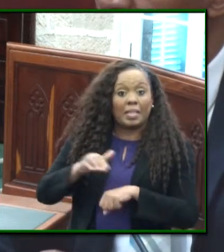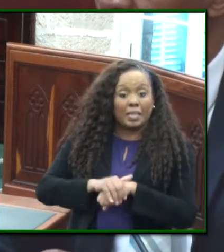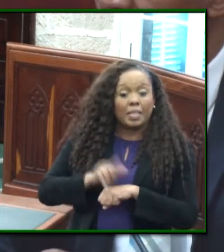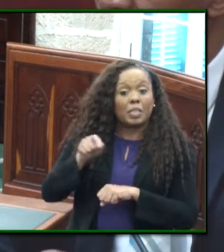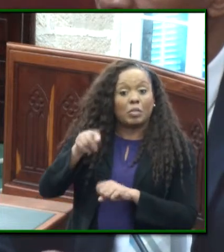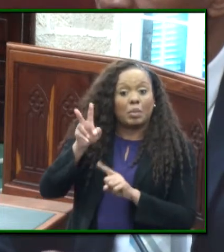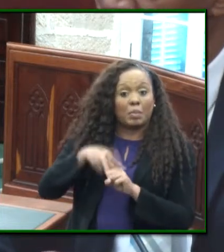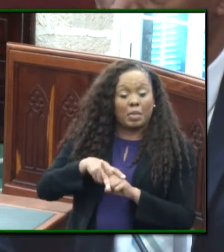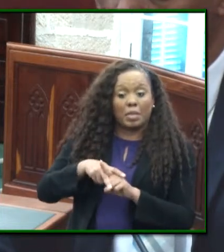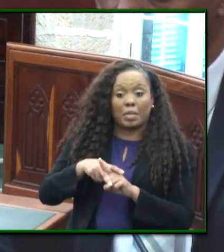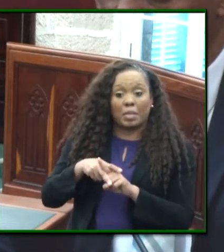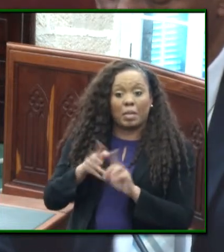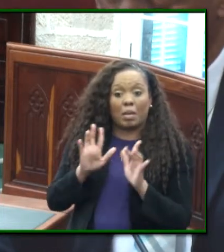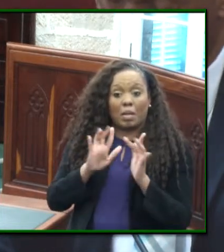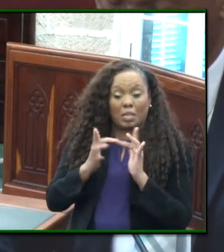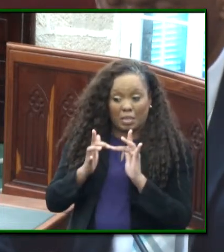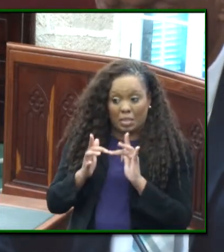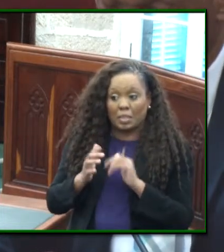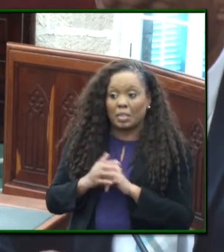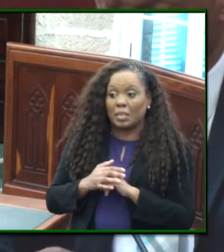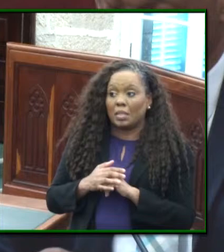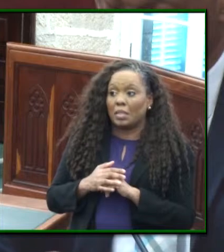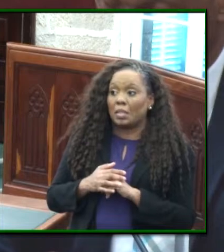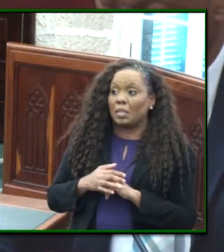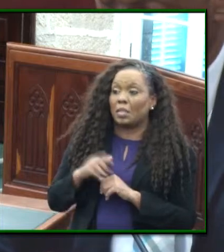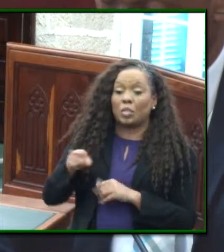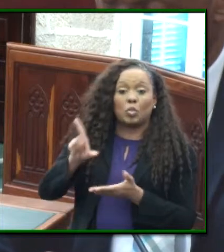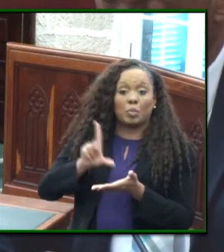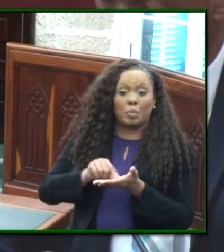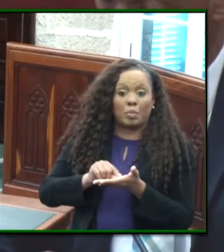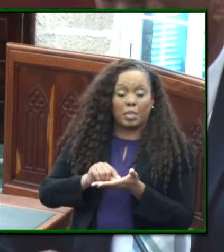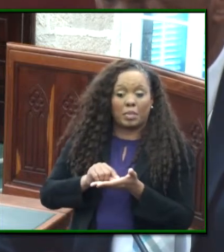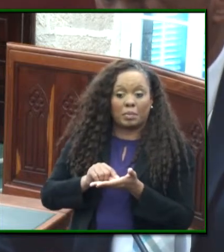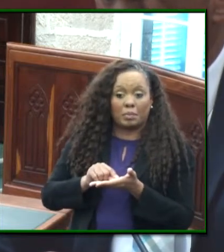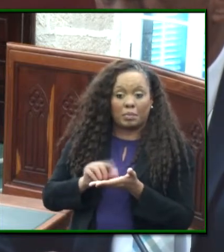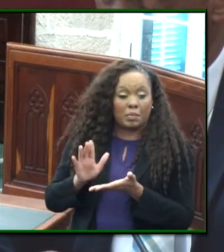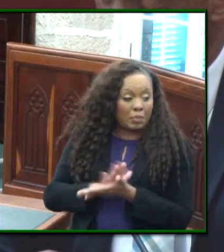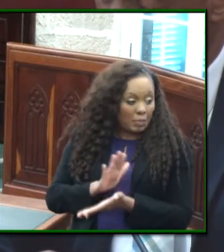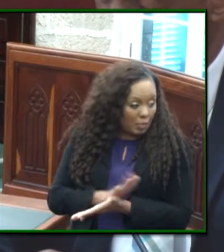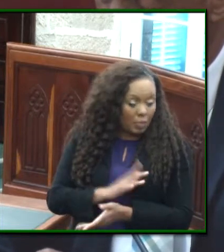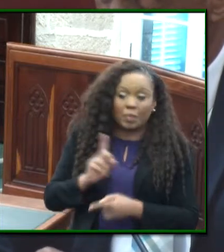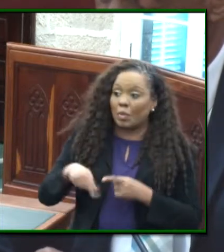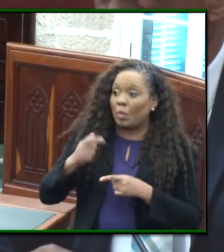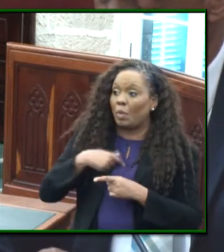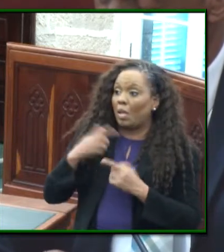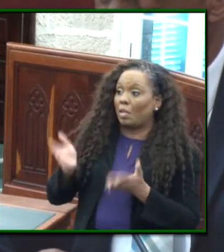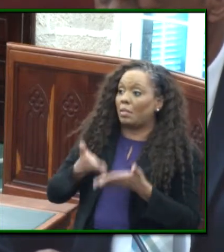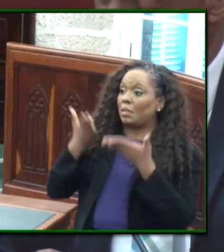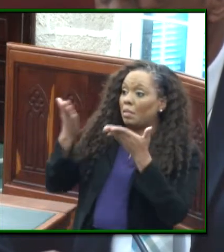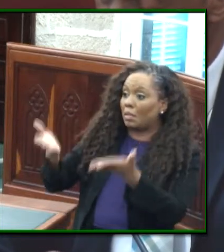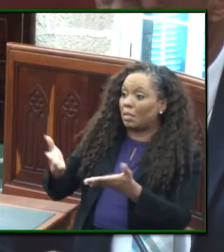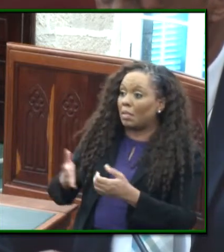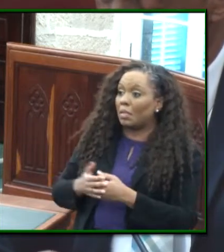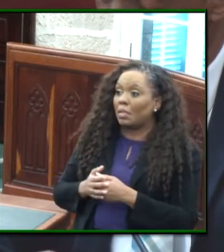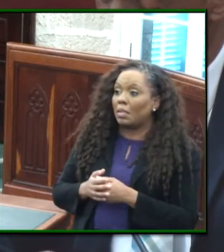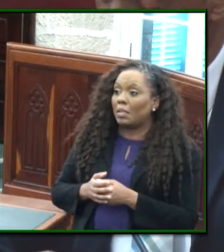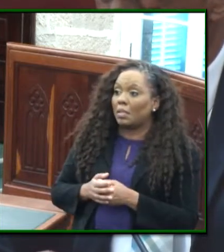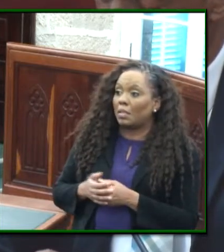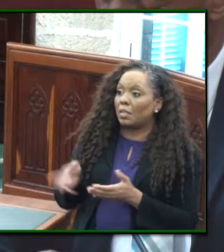you an email and you print off the document. Of course, when I presented the registry, I was asked